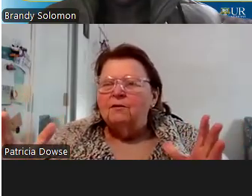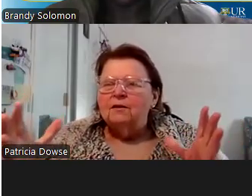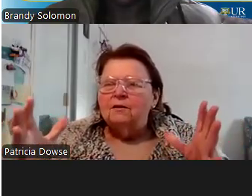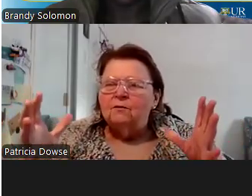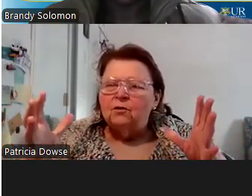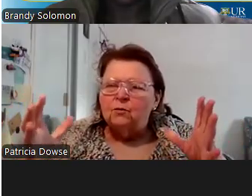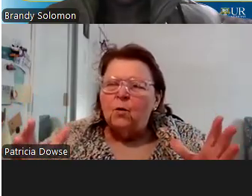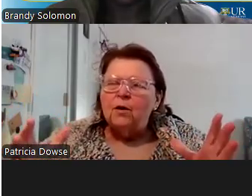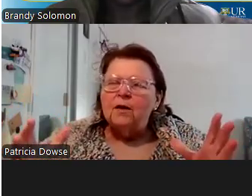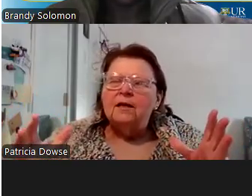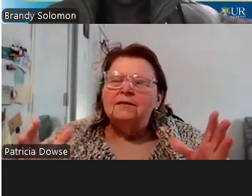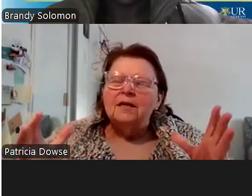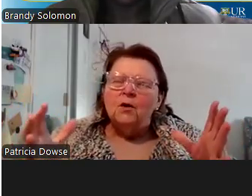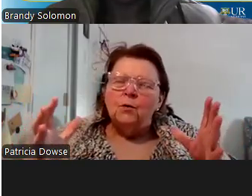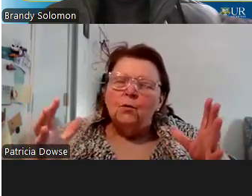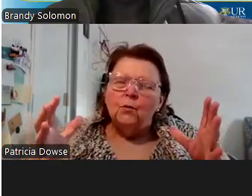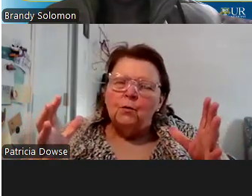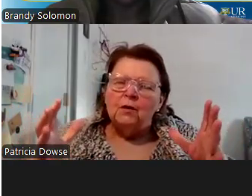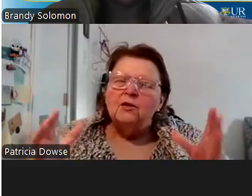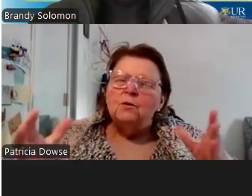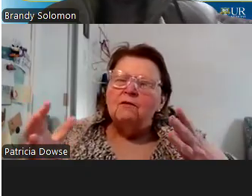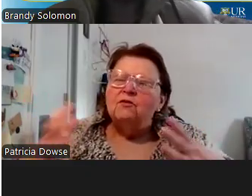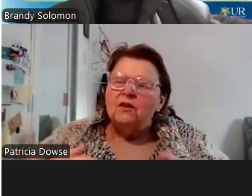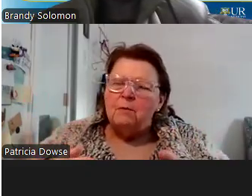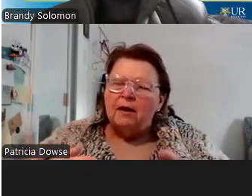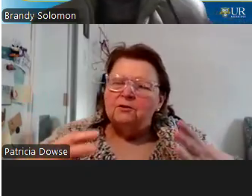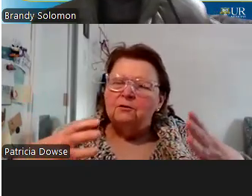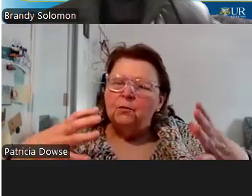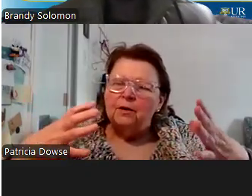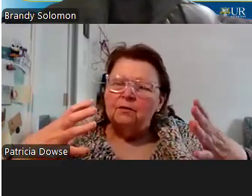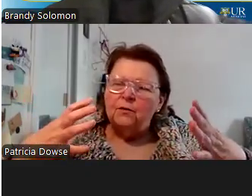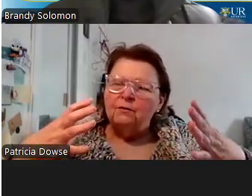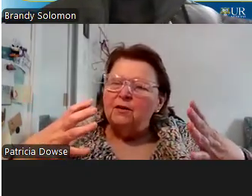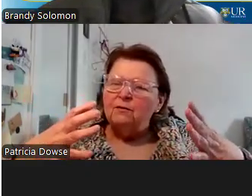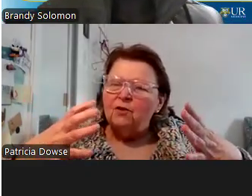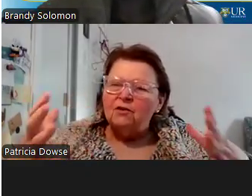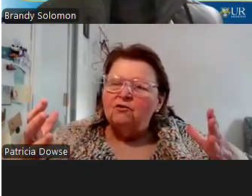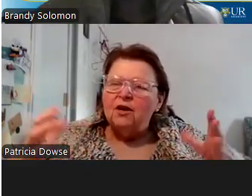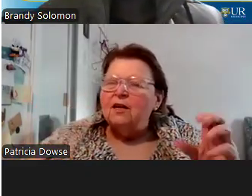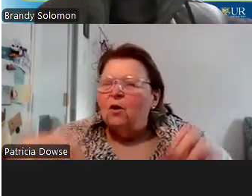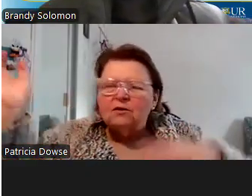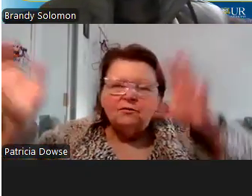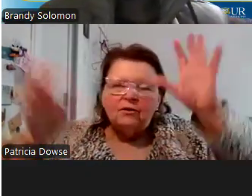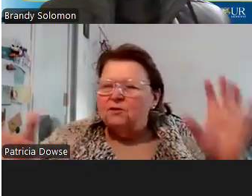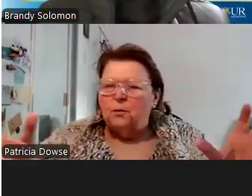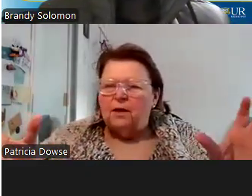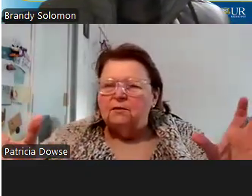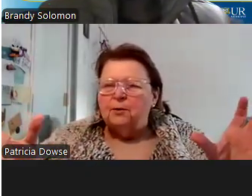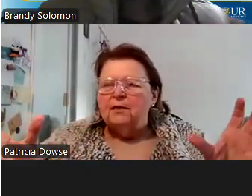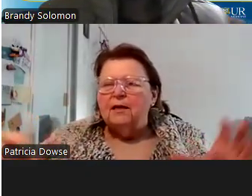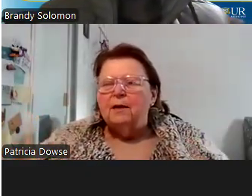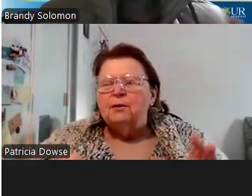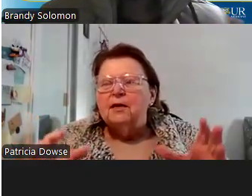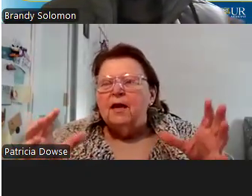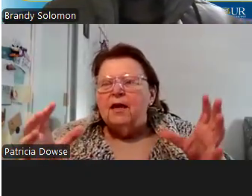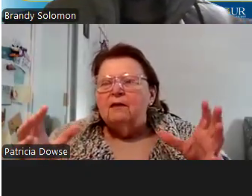also having this recording is where we would like you to give us feedback. So we've done this training in all different kinds of ways,